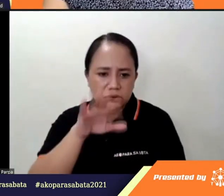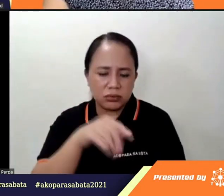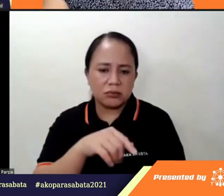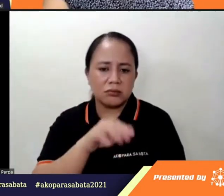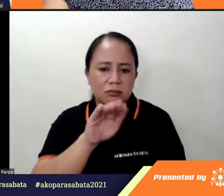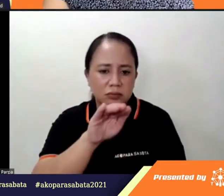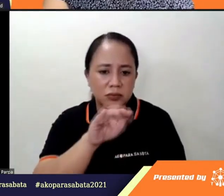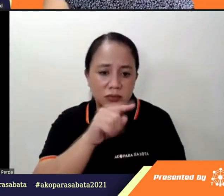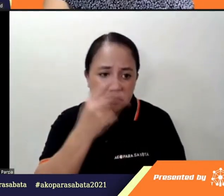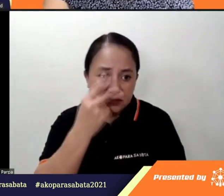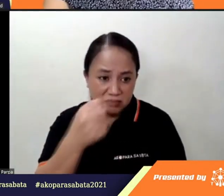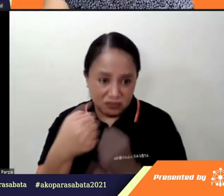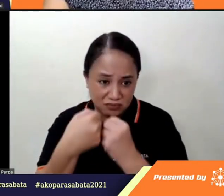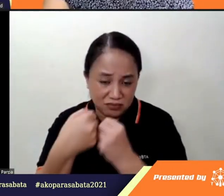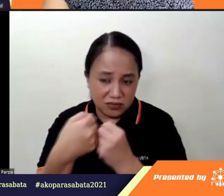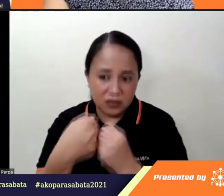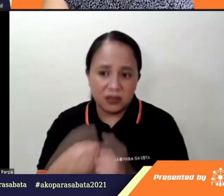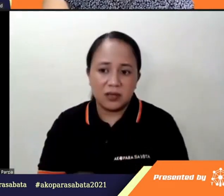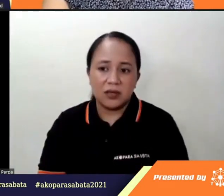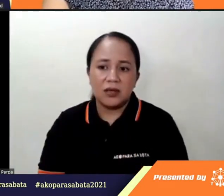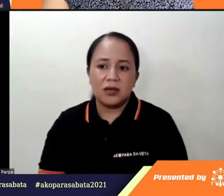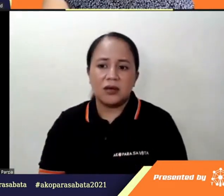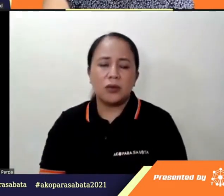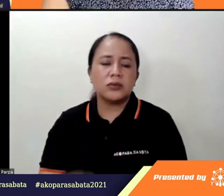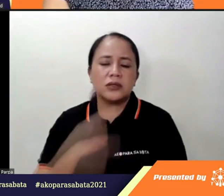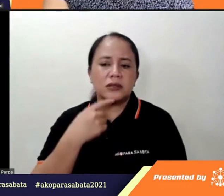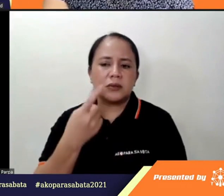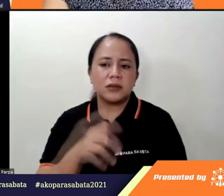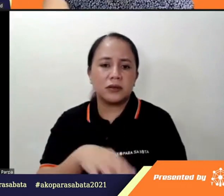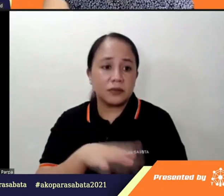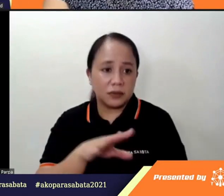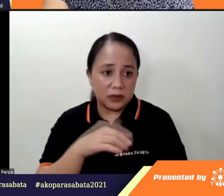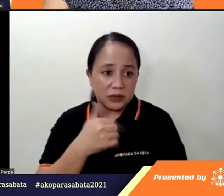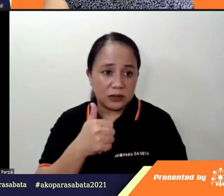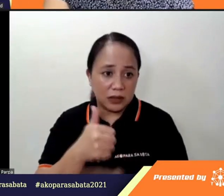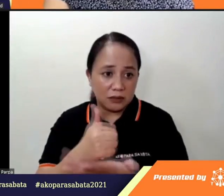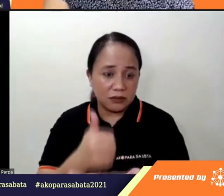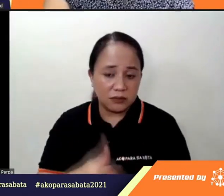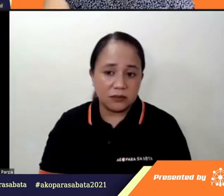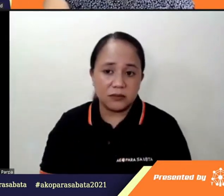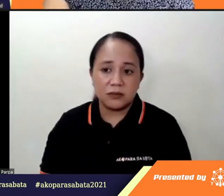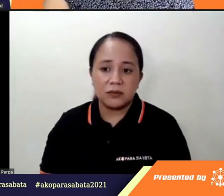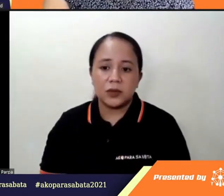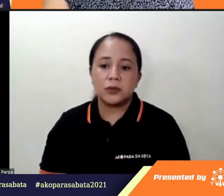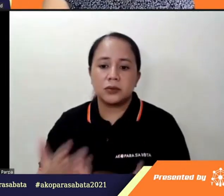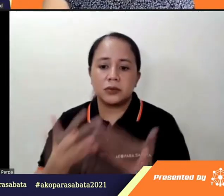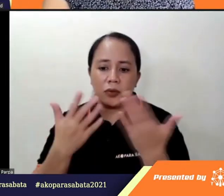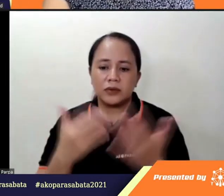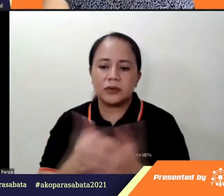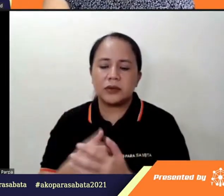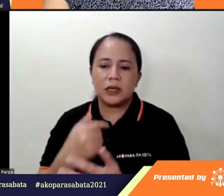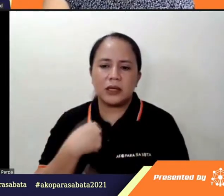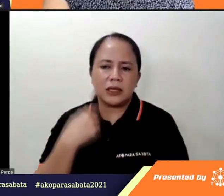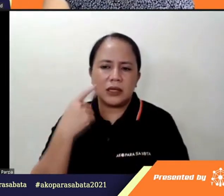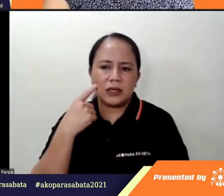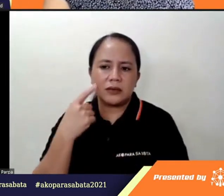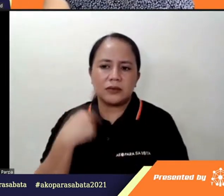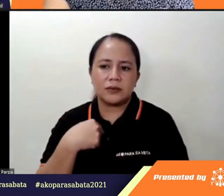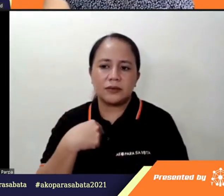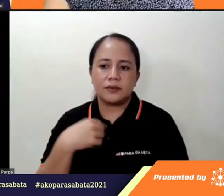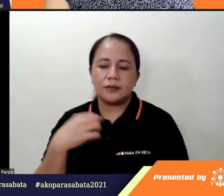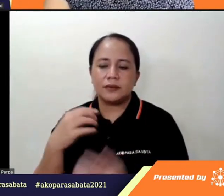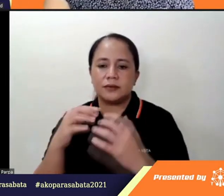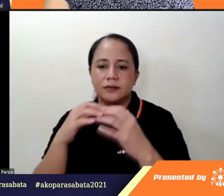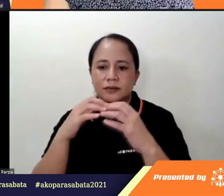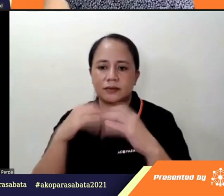or even without saying that you're struggling, tulong lang. Parang just offer. So sometimes it's just to break through that